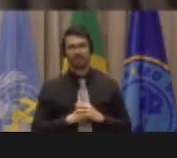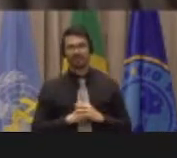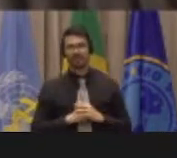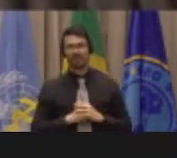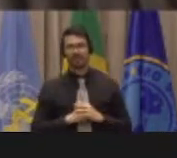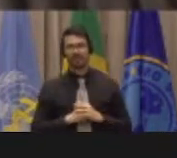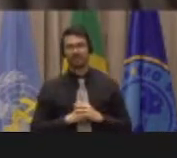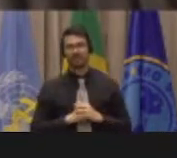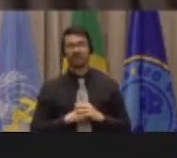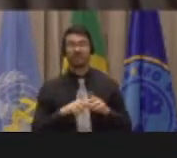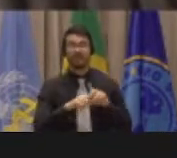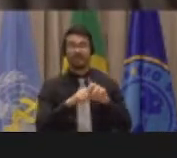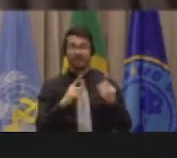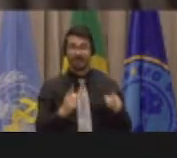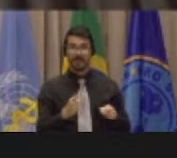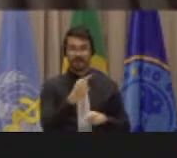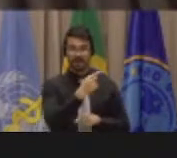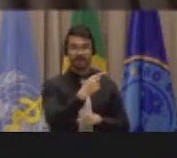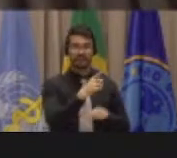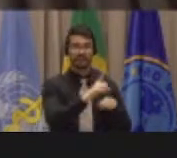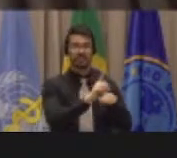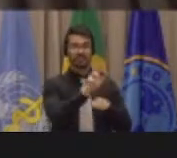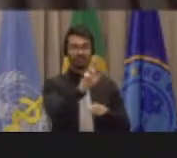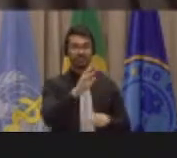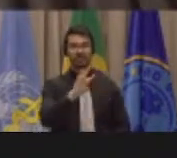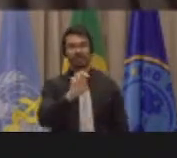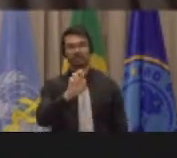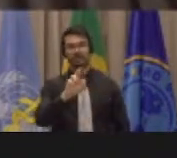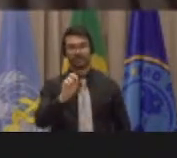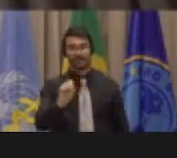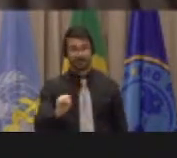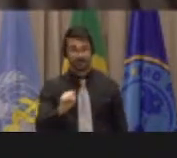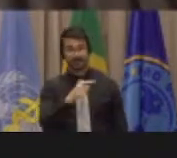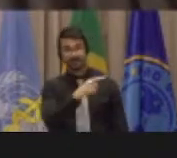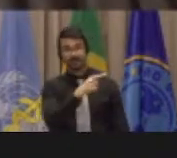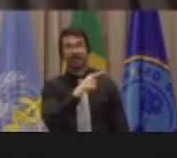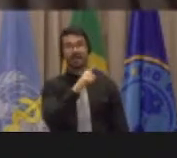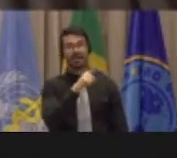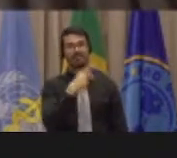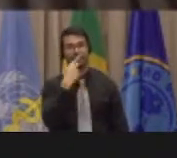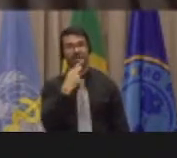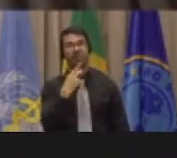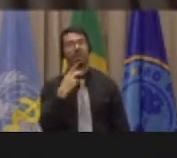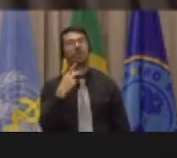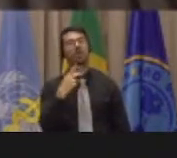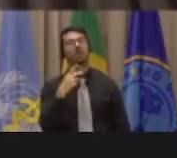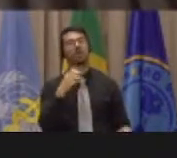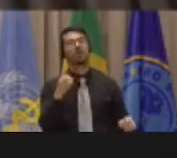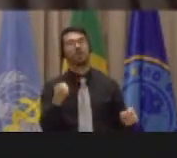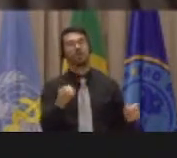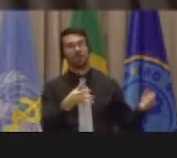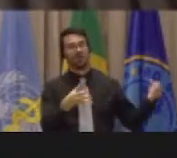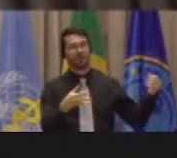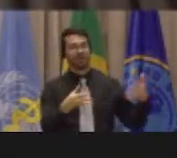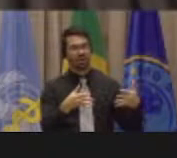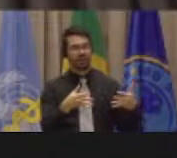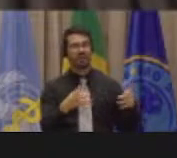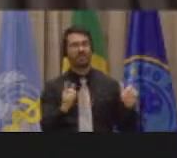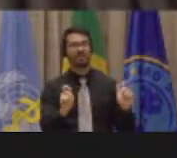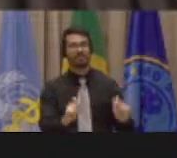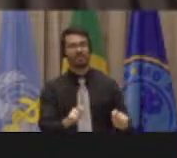very important in this moment. But Dr. Tero said that there are new conditions